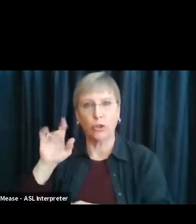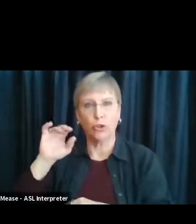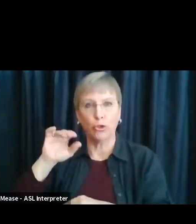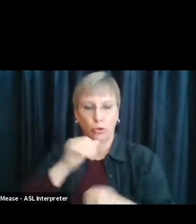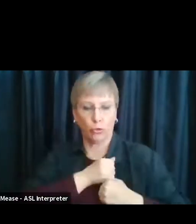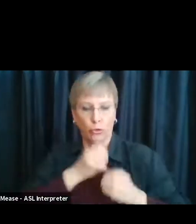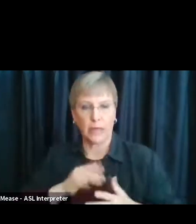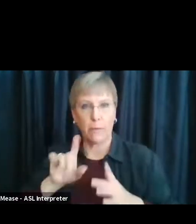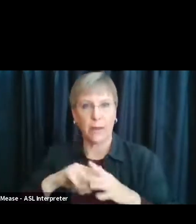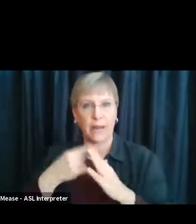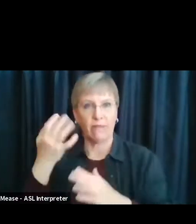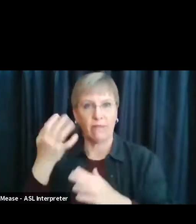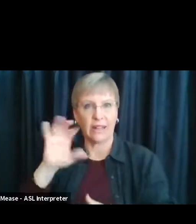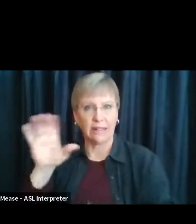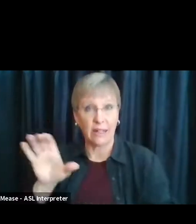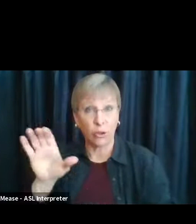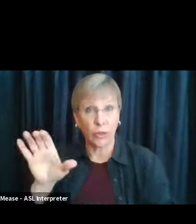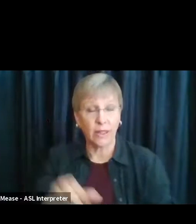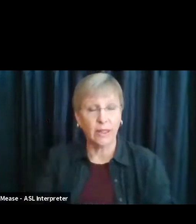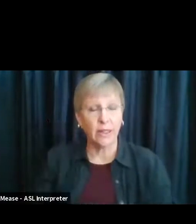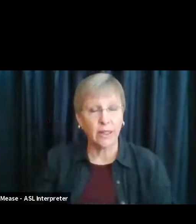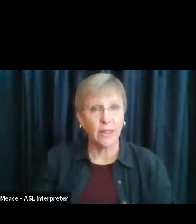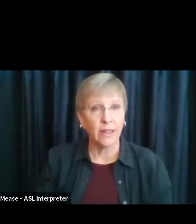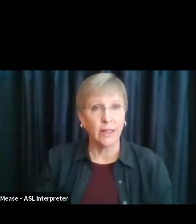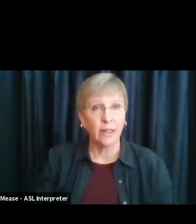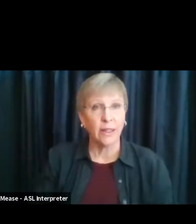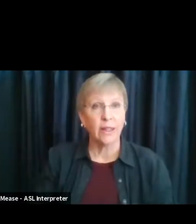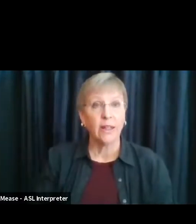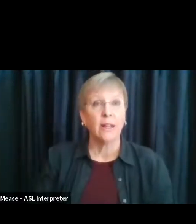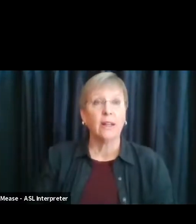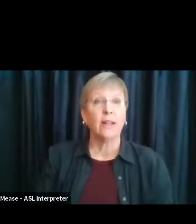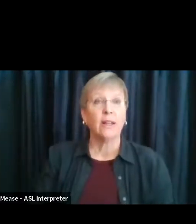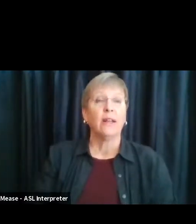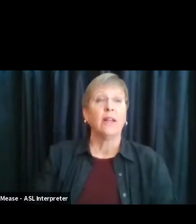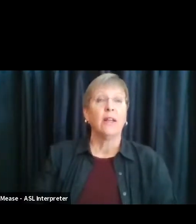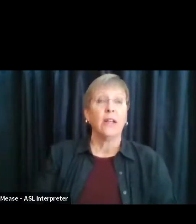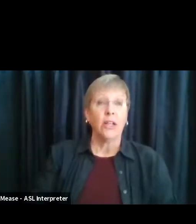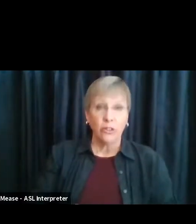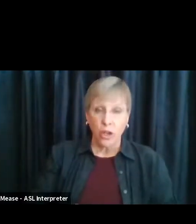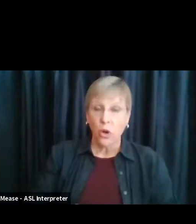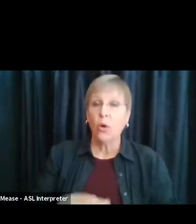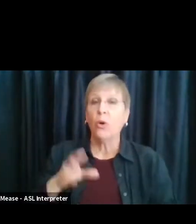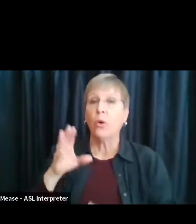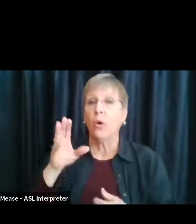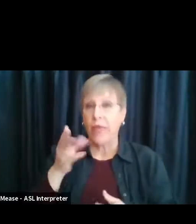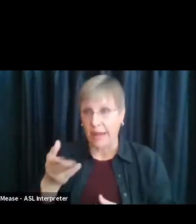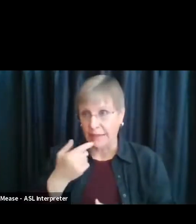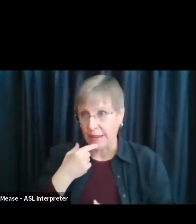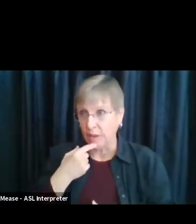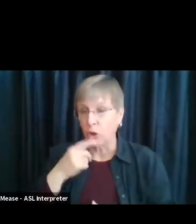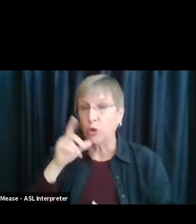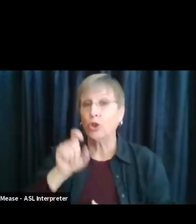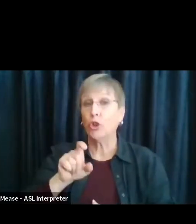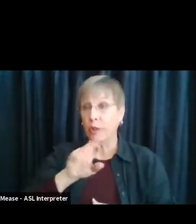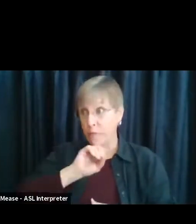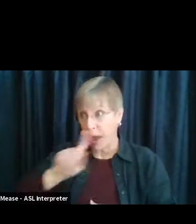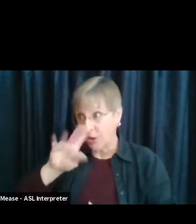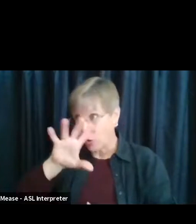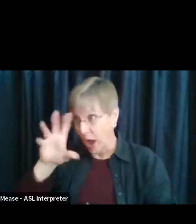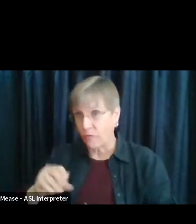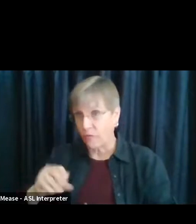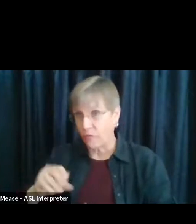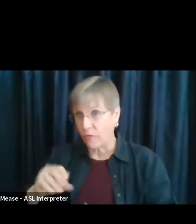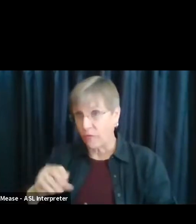the 19th century. So the mission said you should give back to Africa, and you should give back a lot to Africa because